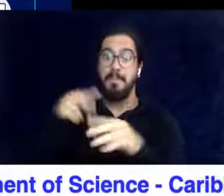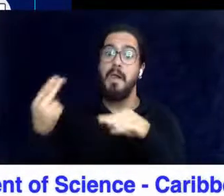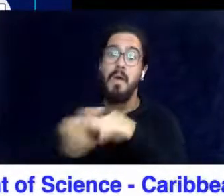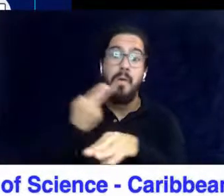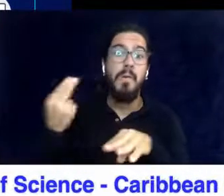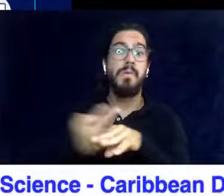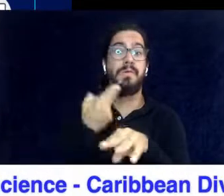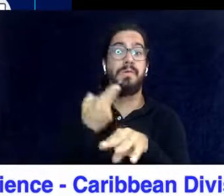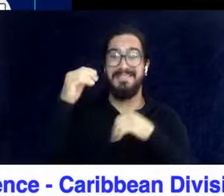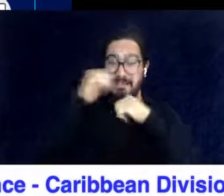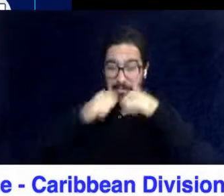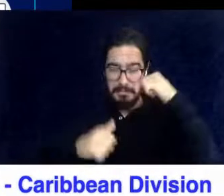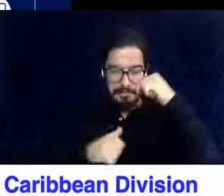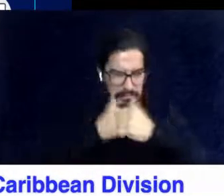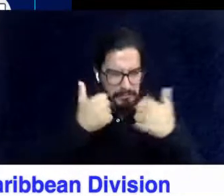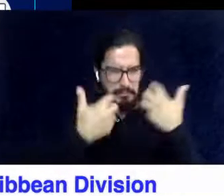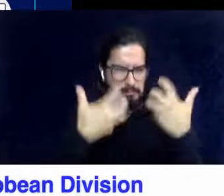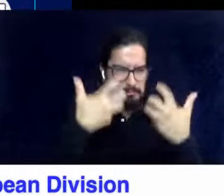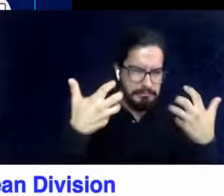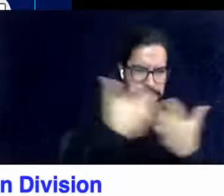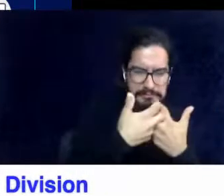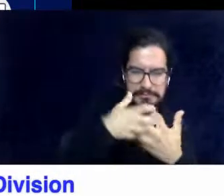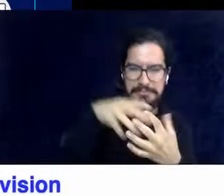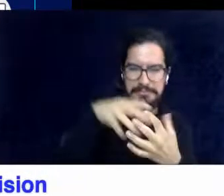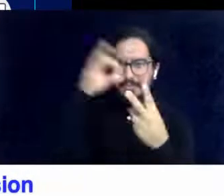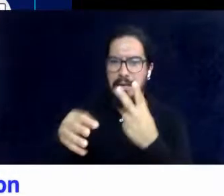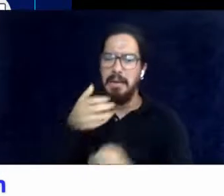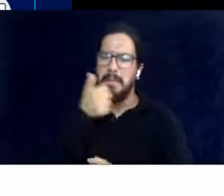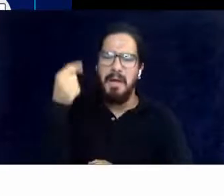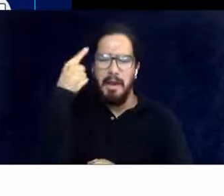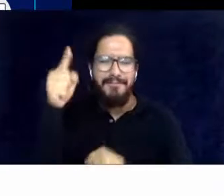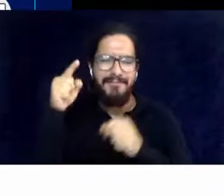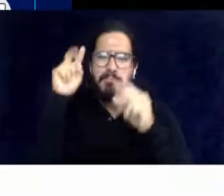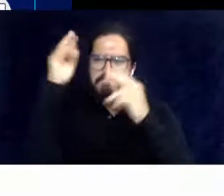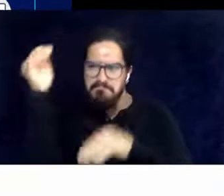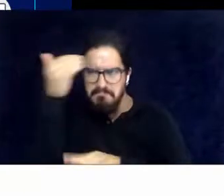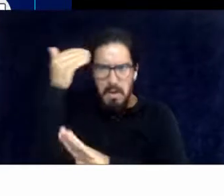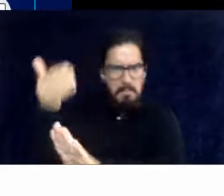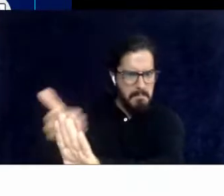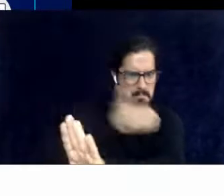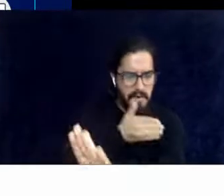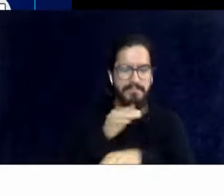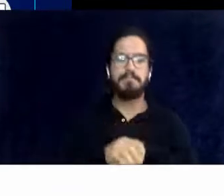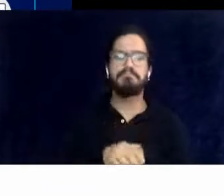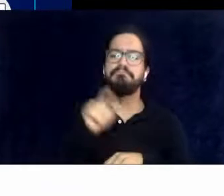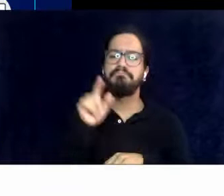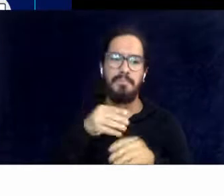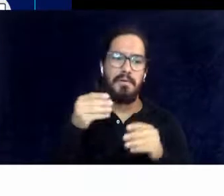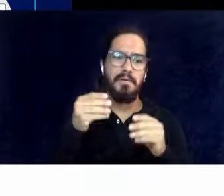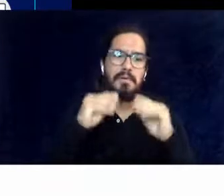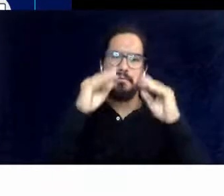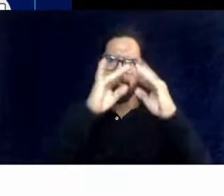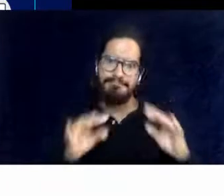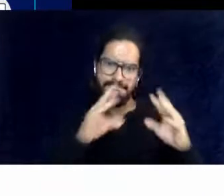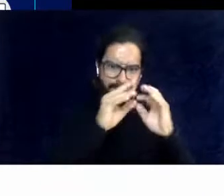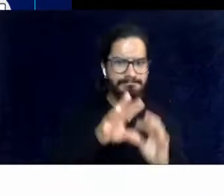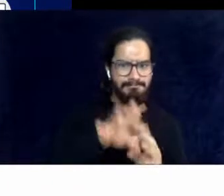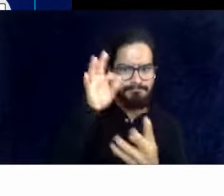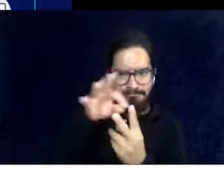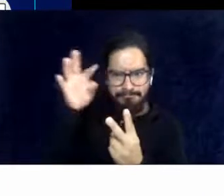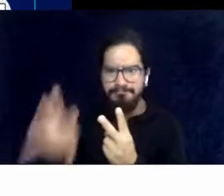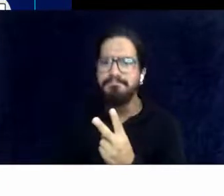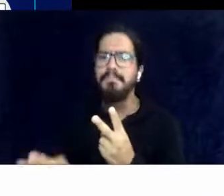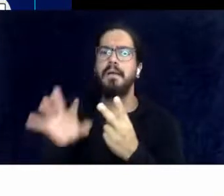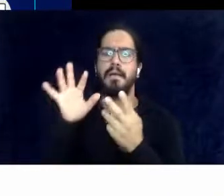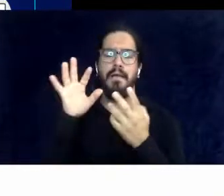substructures to select the best model for prediction. The algorithms are random forest, logistic regression, gradient boost,